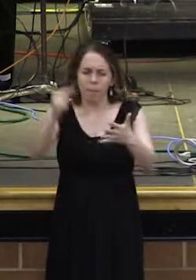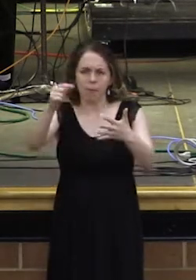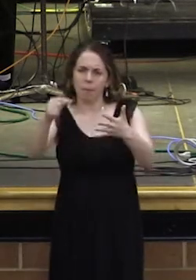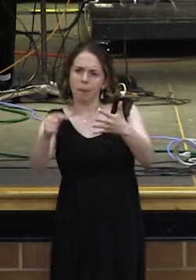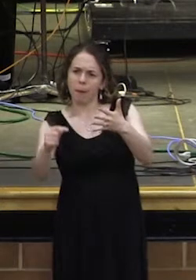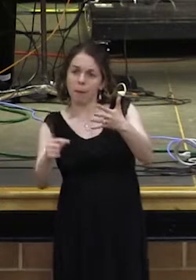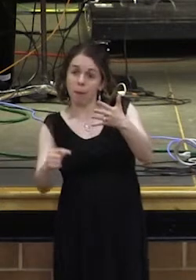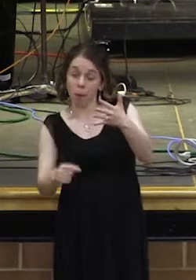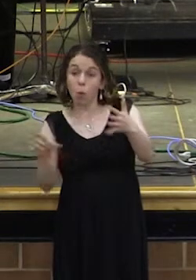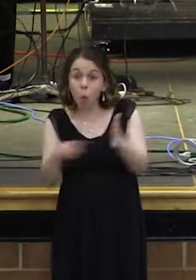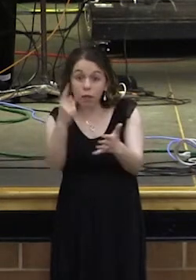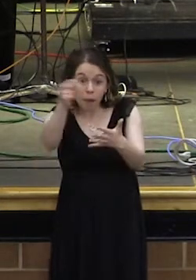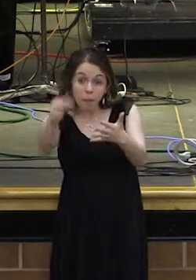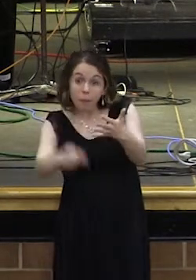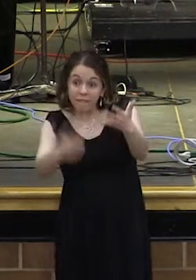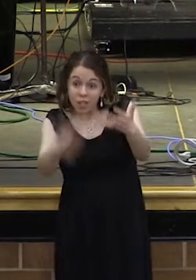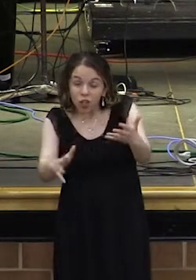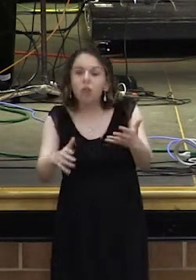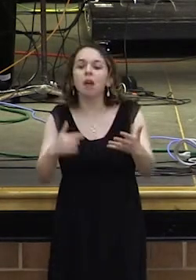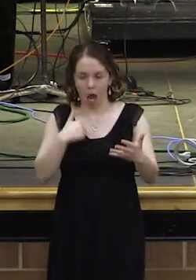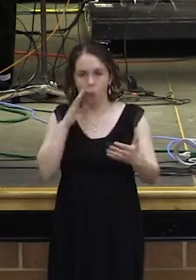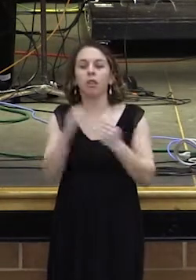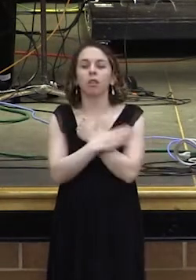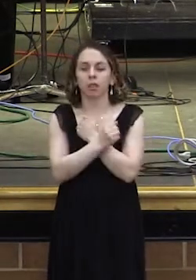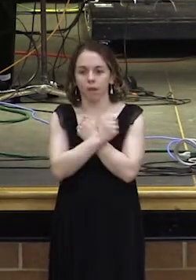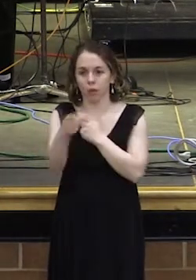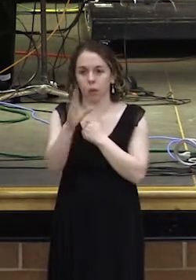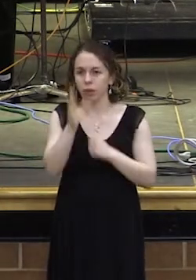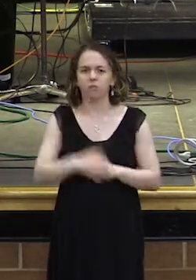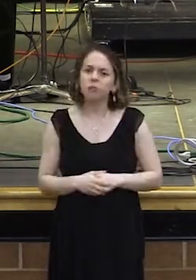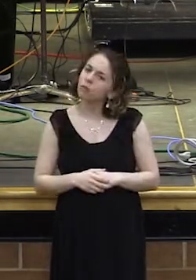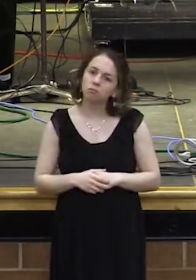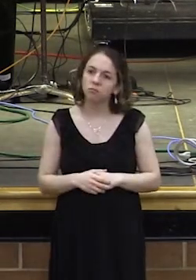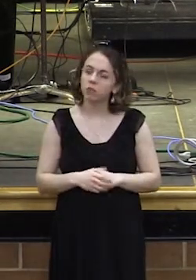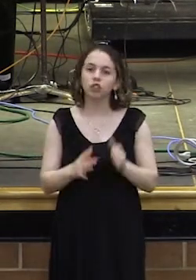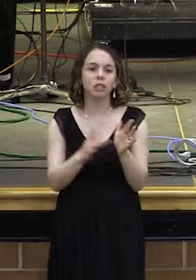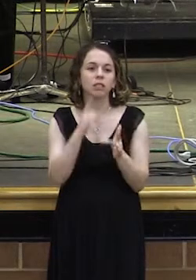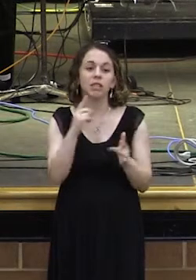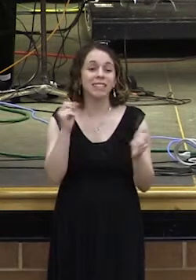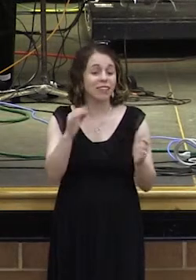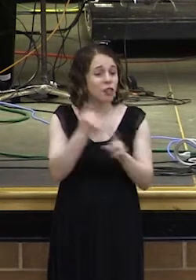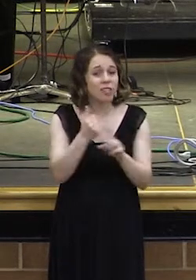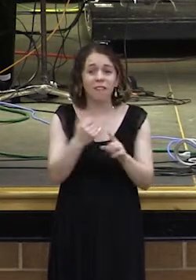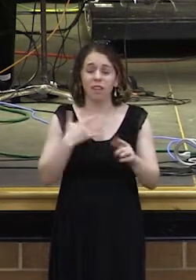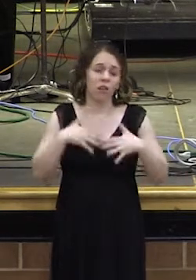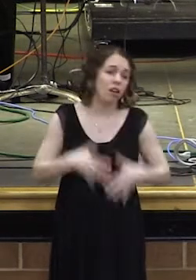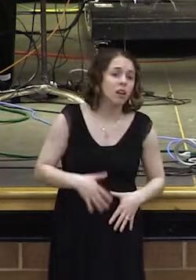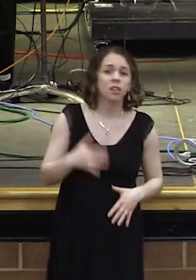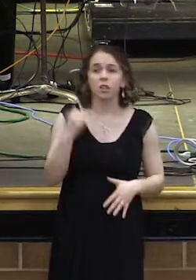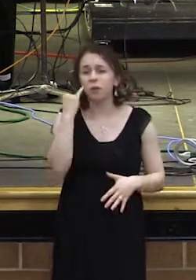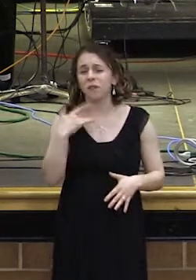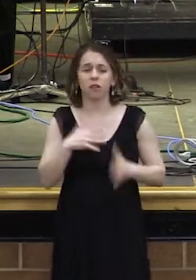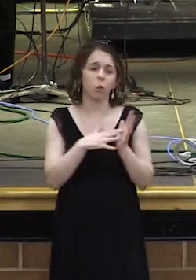shall weep if you Fain not Jesus says come unto me all who are weary and heavy laden you're already heavy laden I'll give you